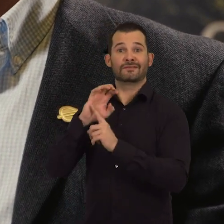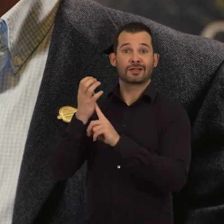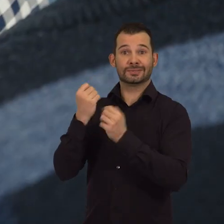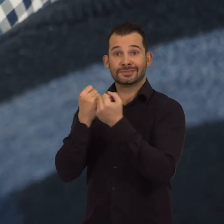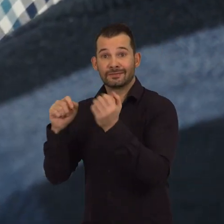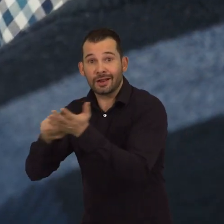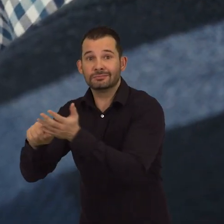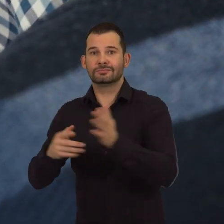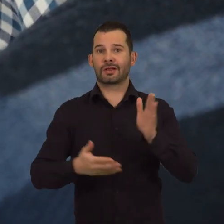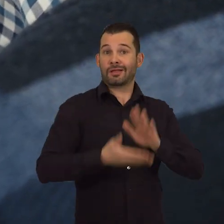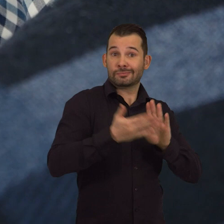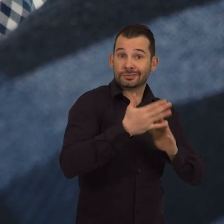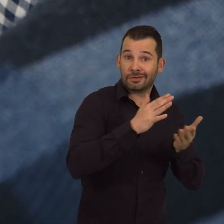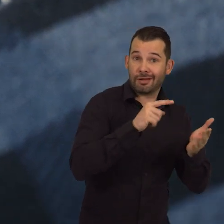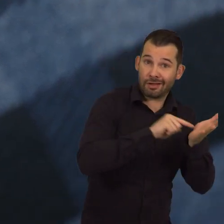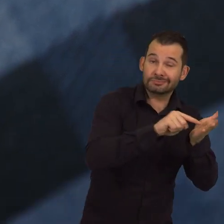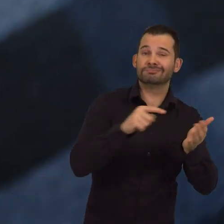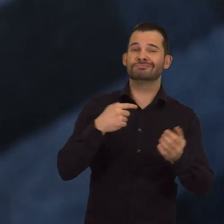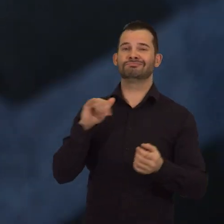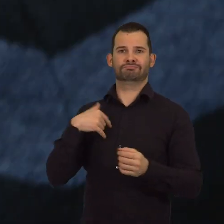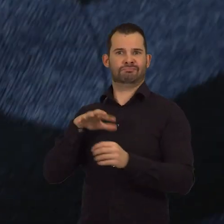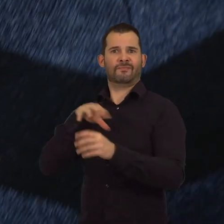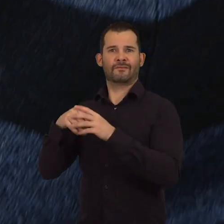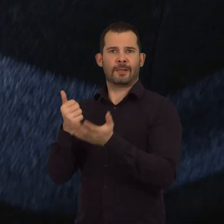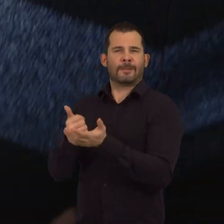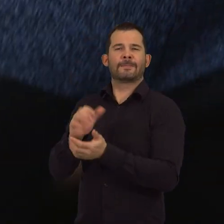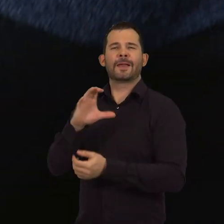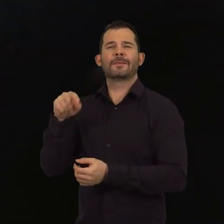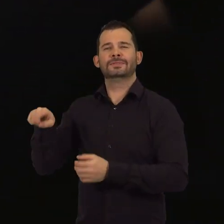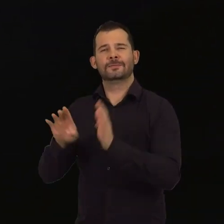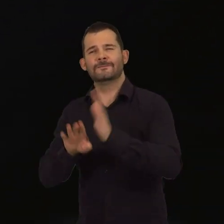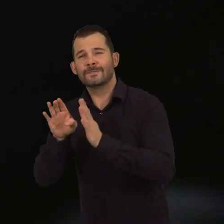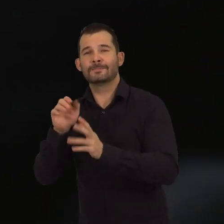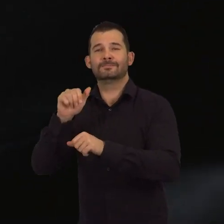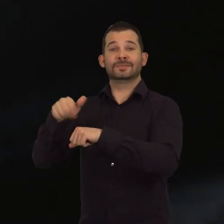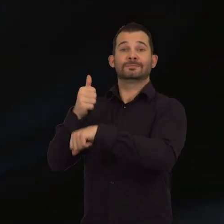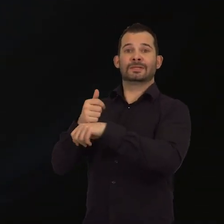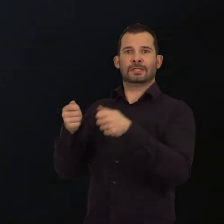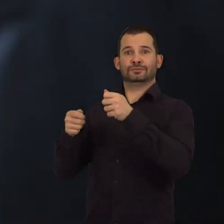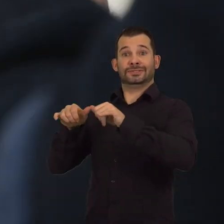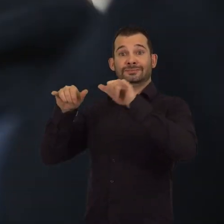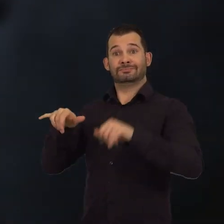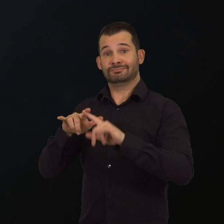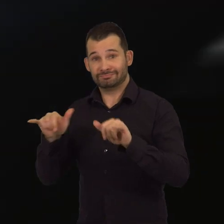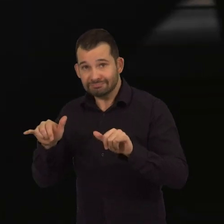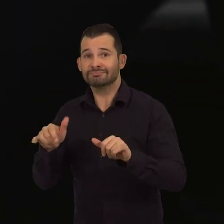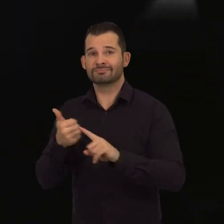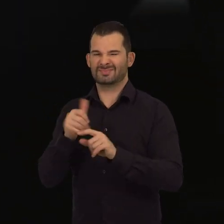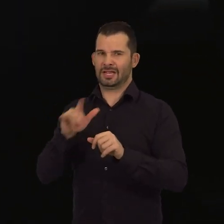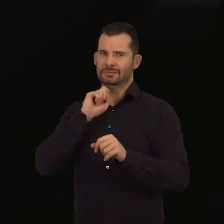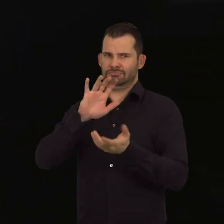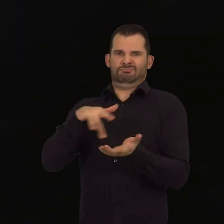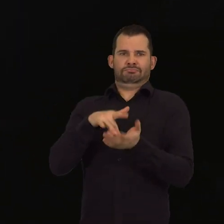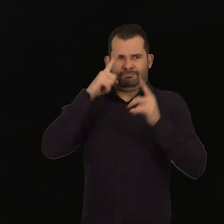operational audits, and I get involved in helping companies develop and implement management systems as well, which is kind of the core focus of